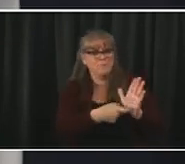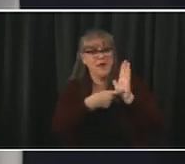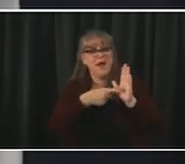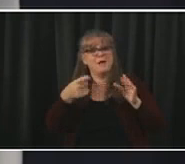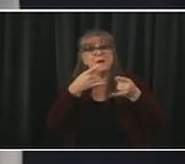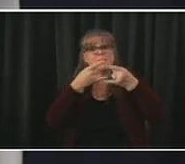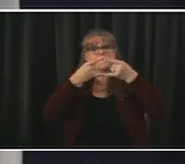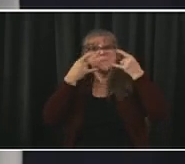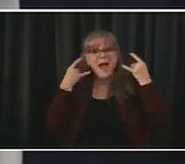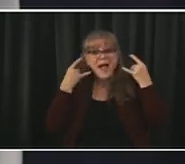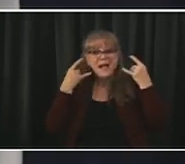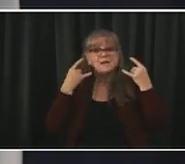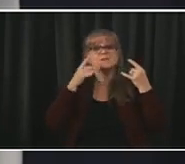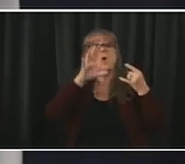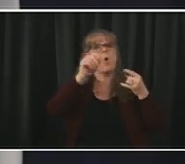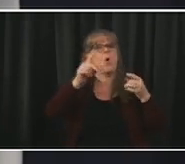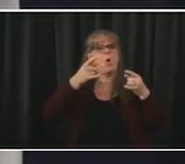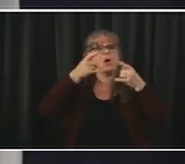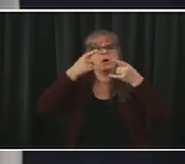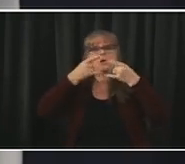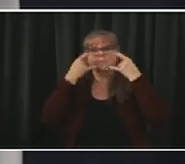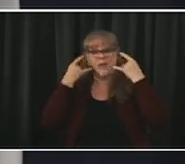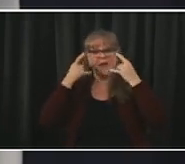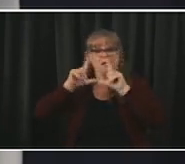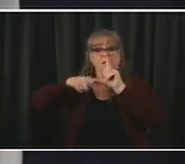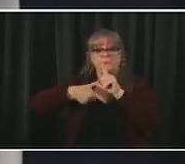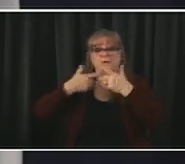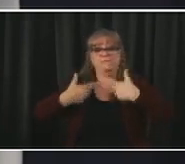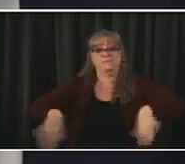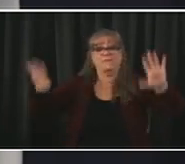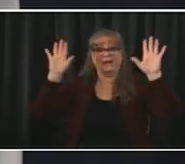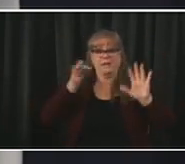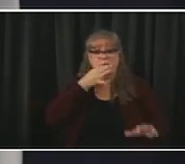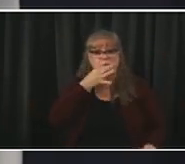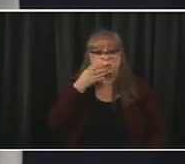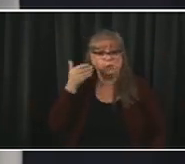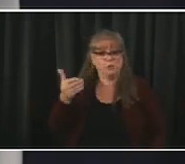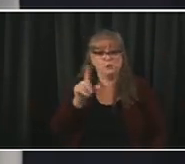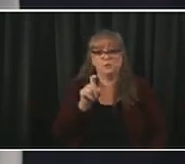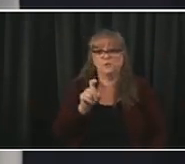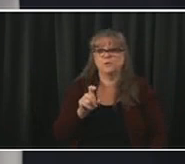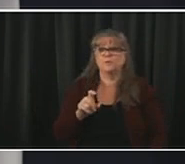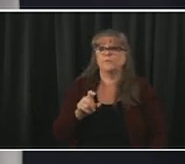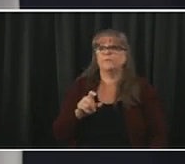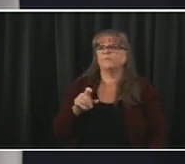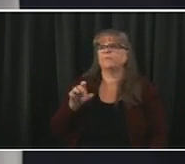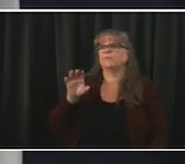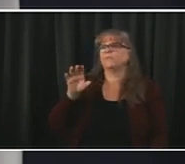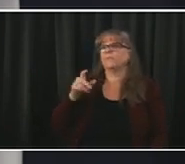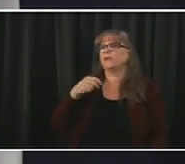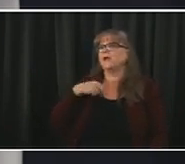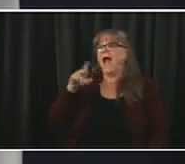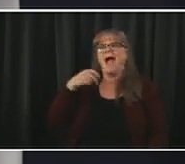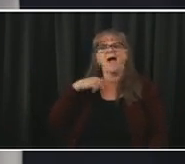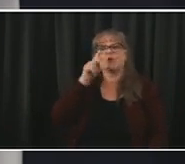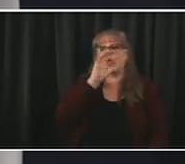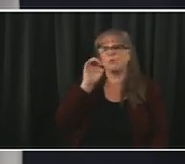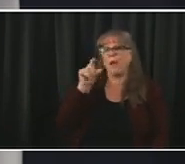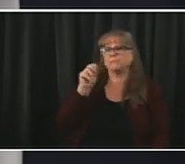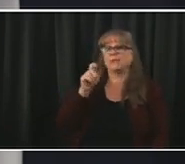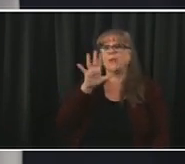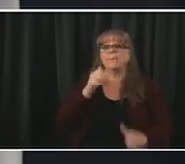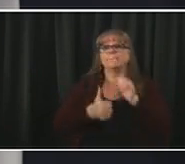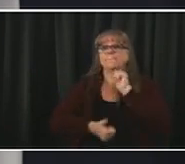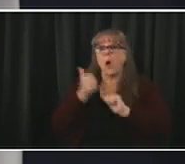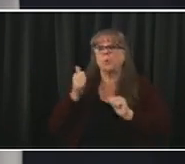to expire by the end of next week. And looking at the state's website, it looks like most counties are in blue